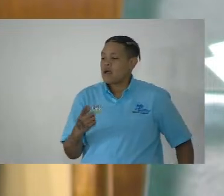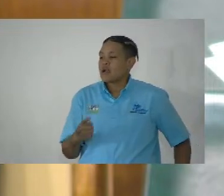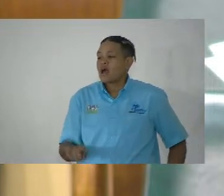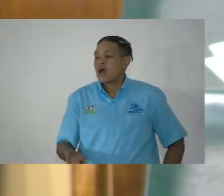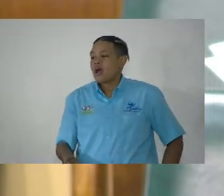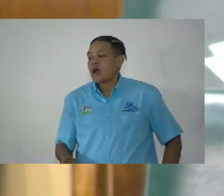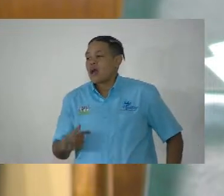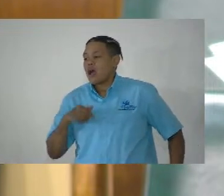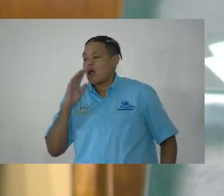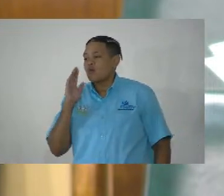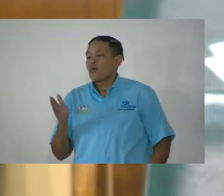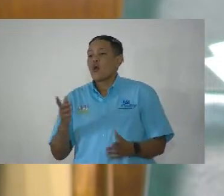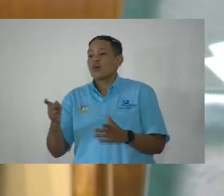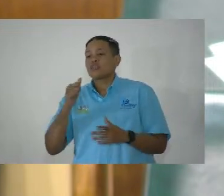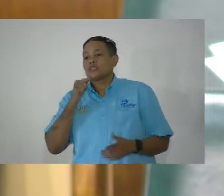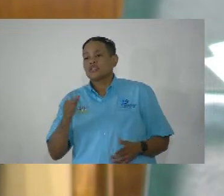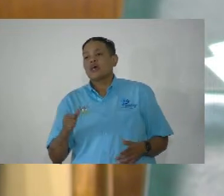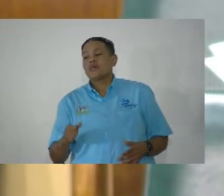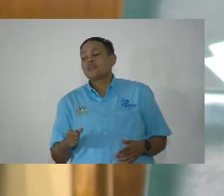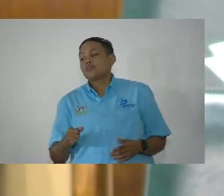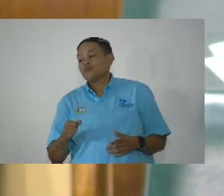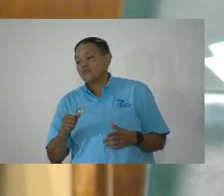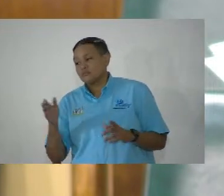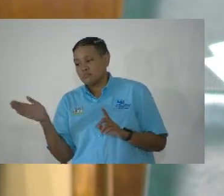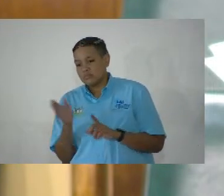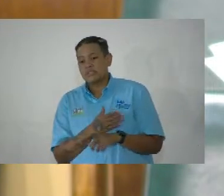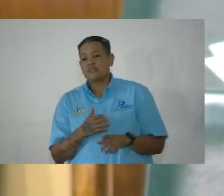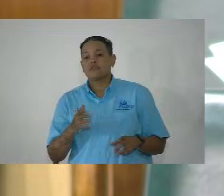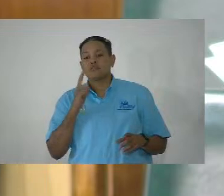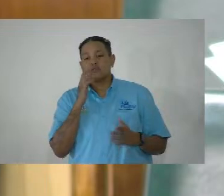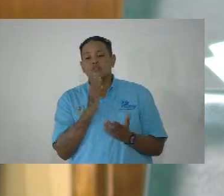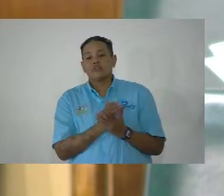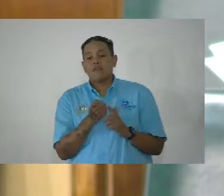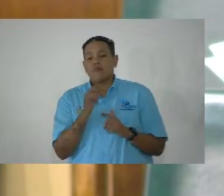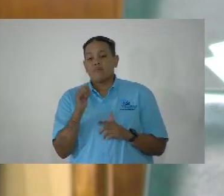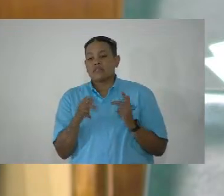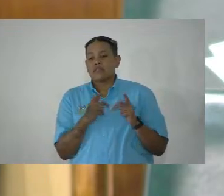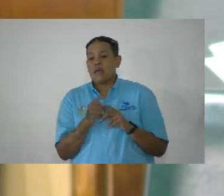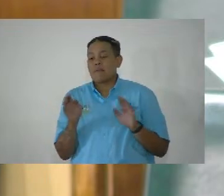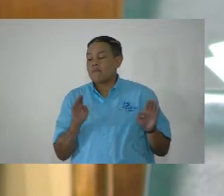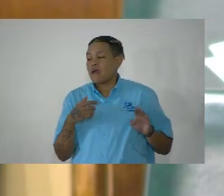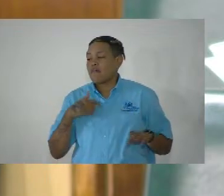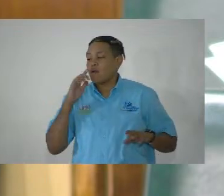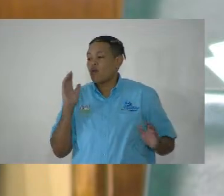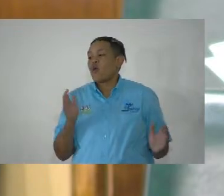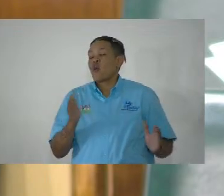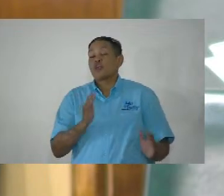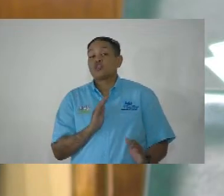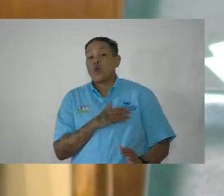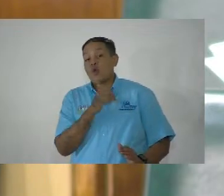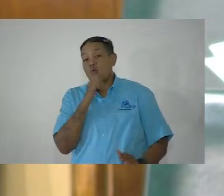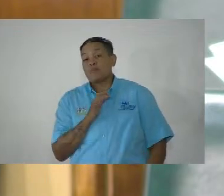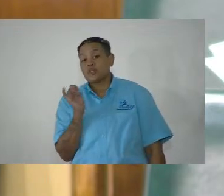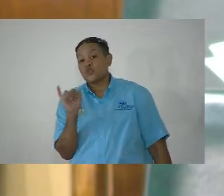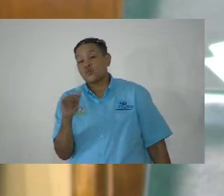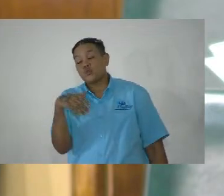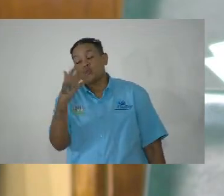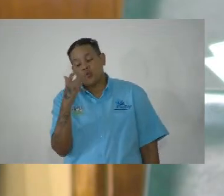I would urge for us to desist from that. And I would urge our women also